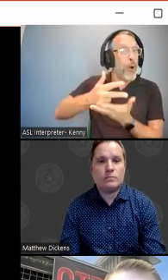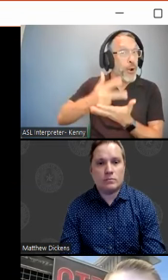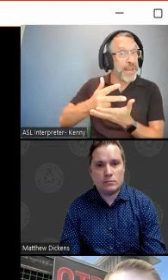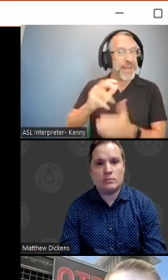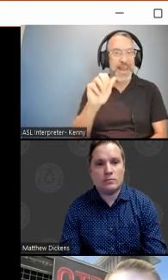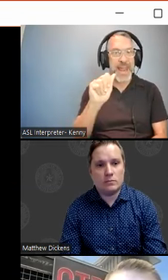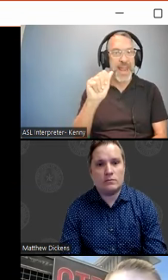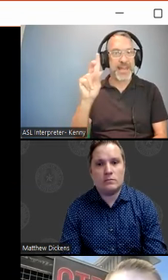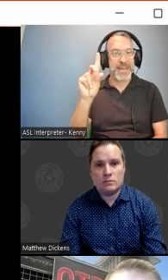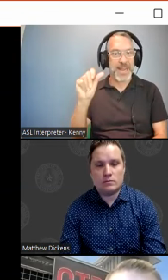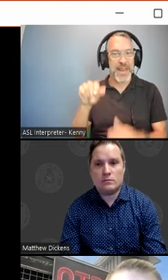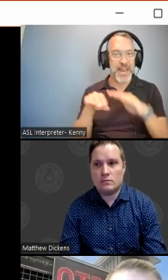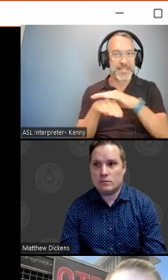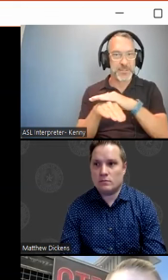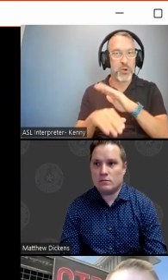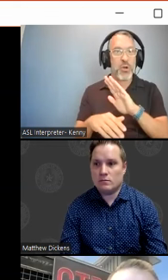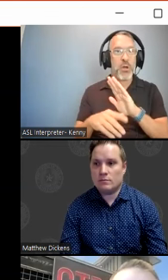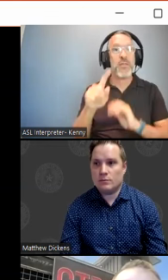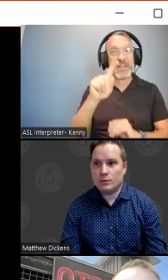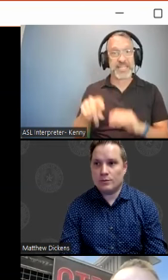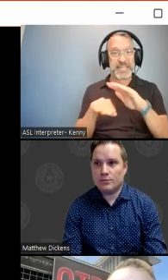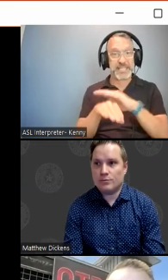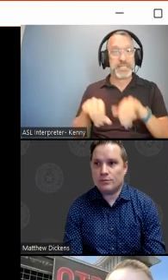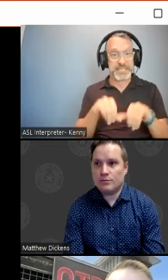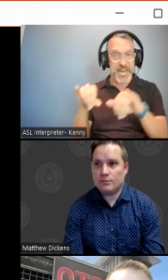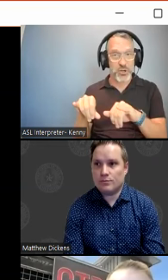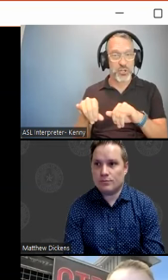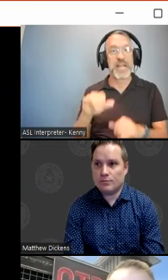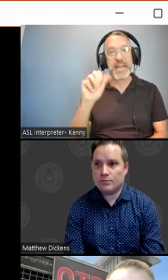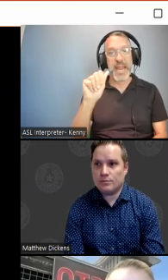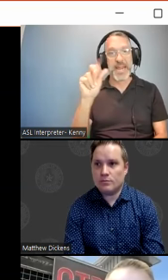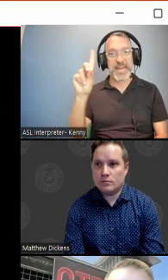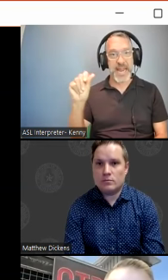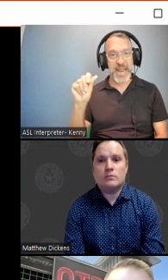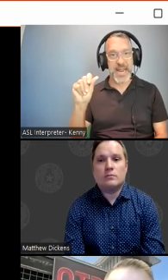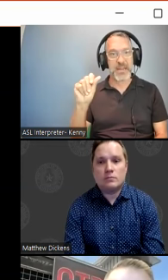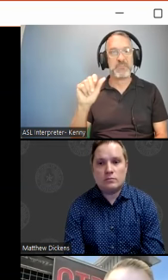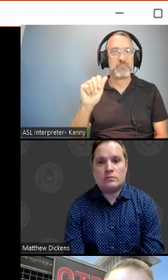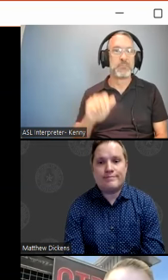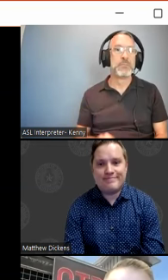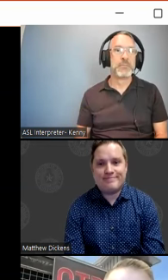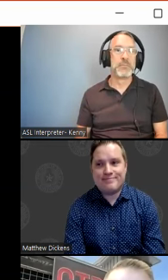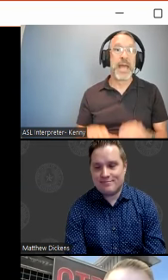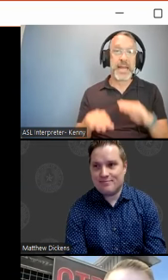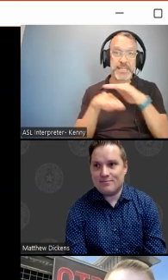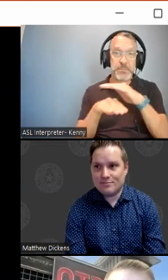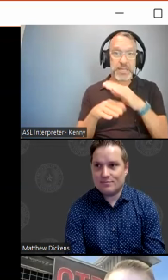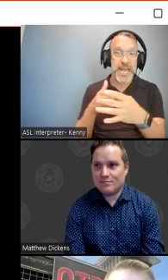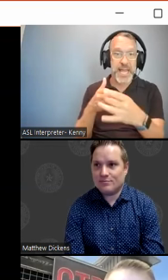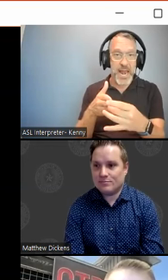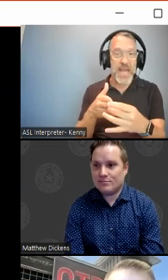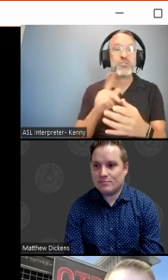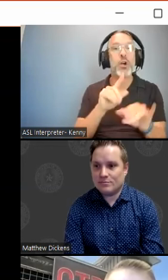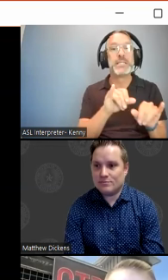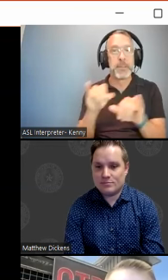ADA accessible? While the Texas Accessibility Standards and the Americans with Disabilities Act accessibility guidelines are